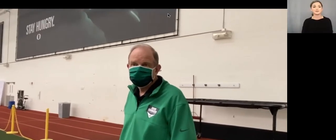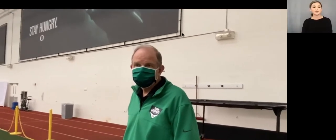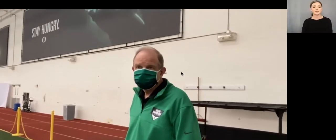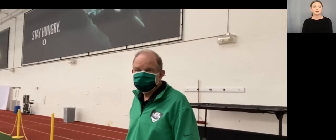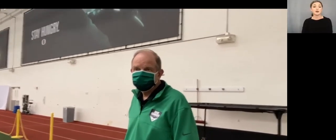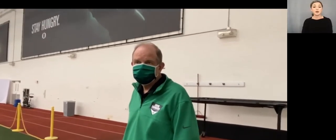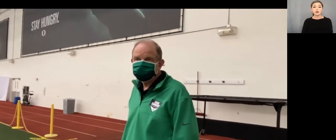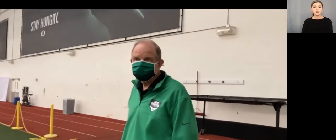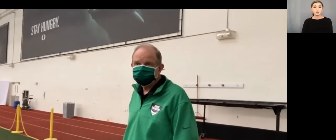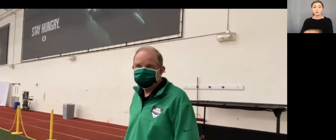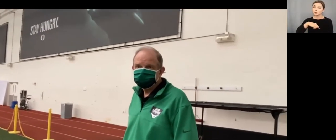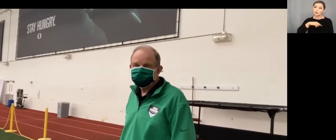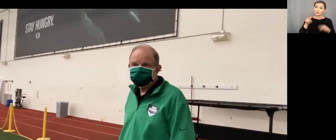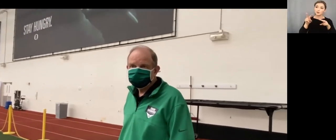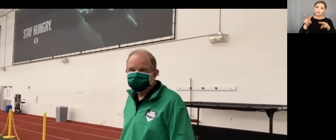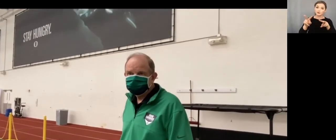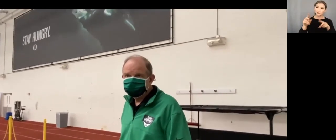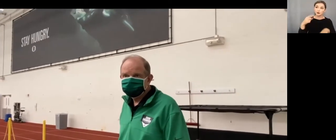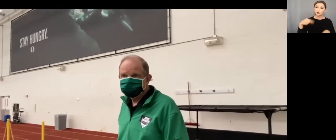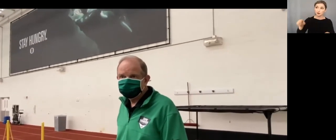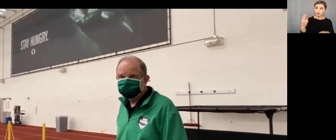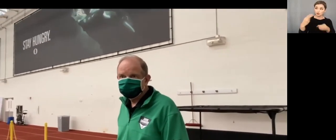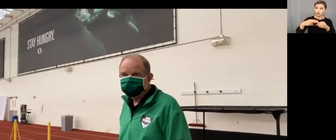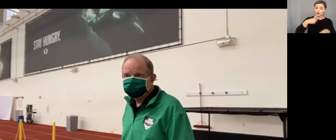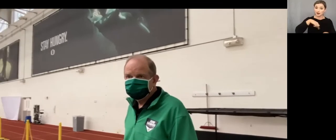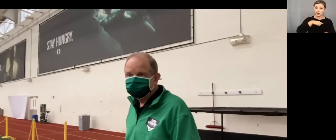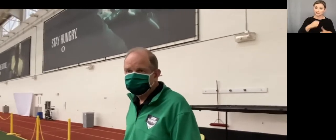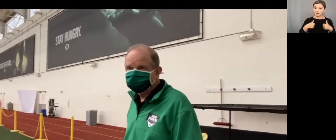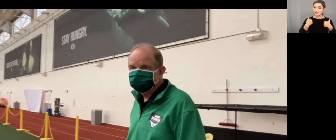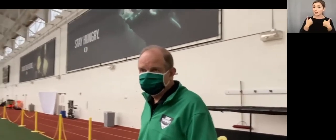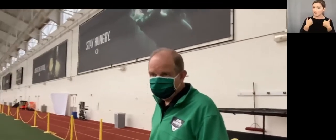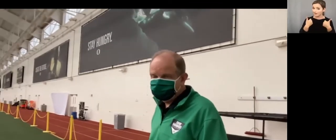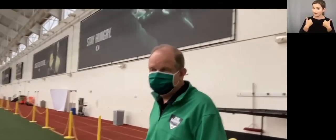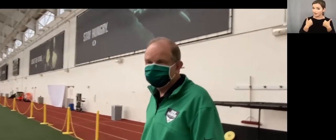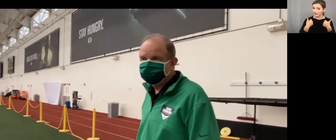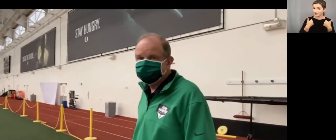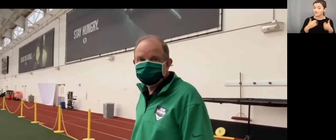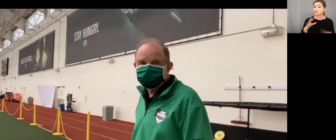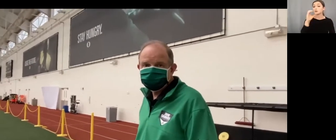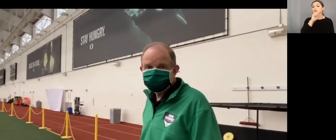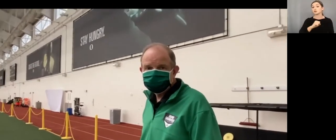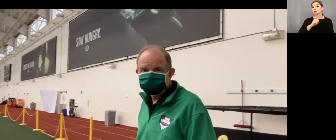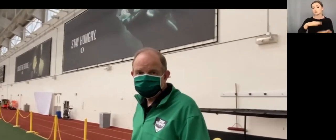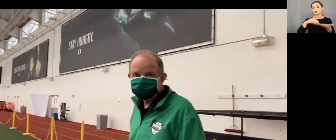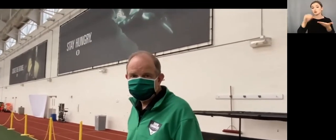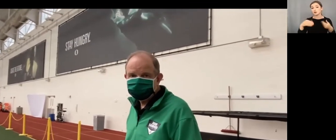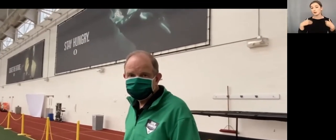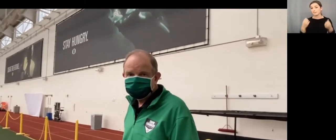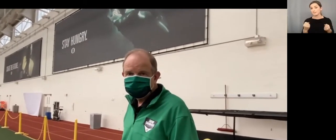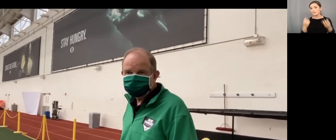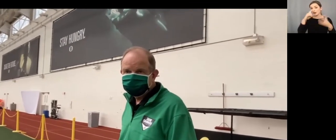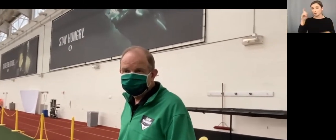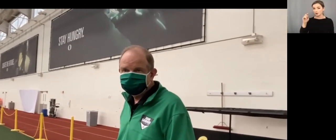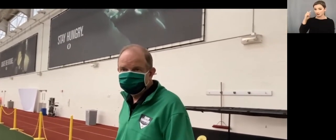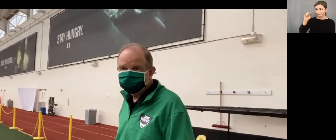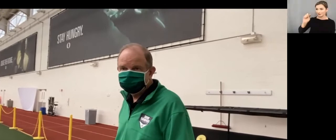us live because students, I'm sure, will have plenty of questions for you. Okay. Thank you so much, Mr. Mike. That was awesome.